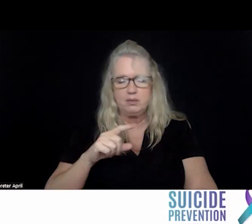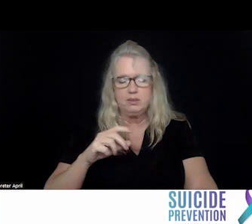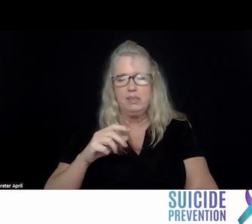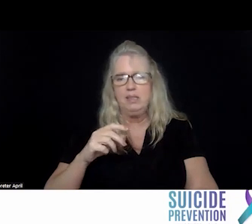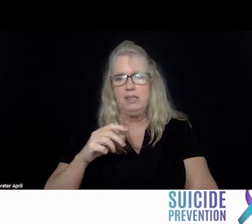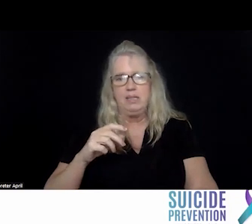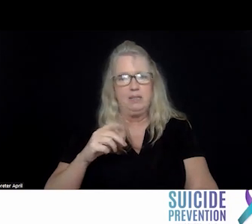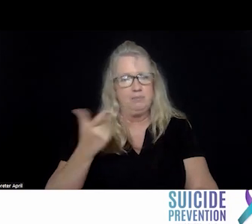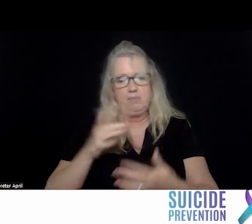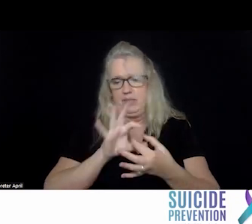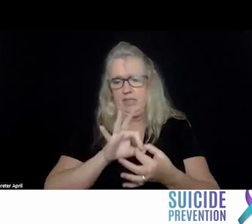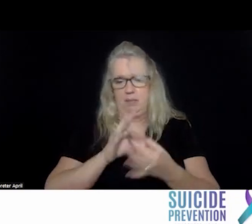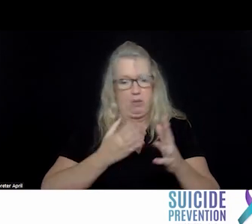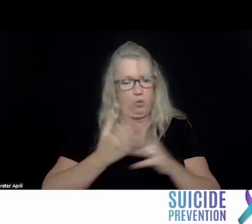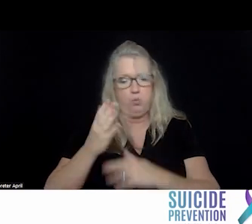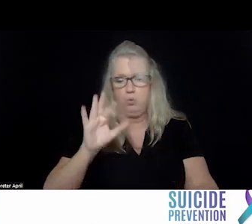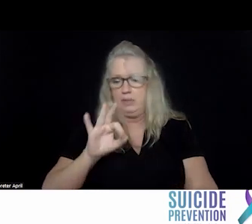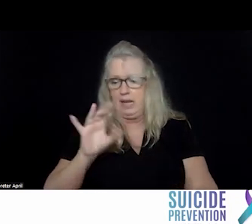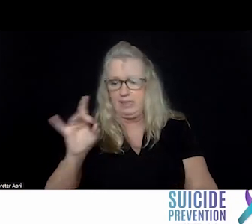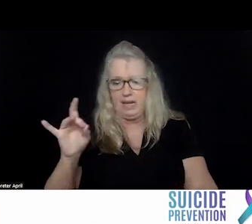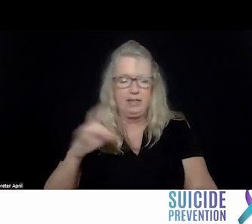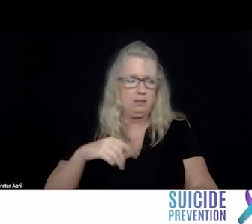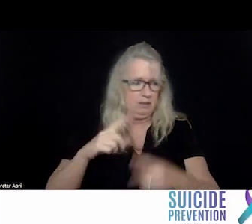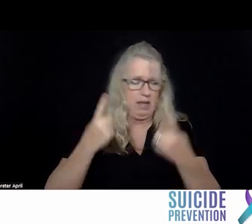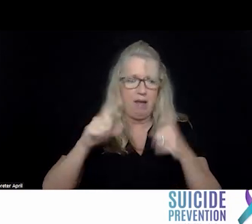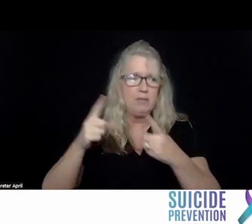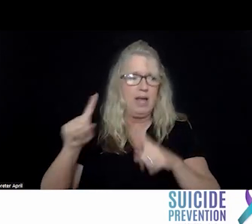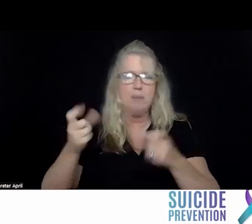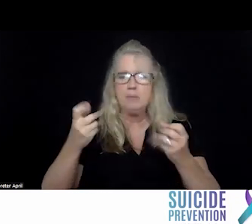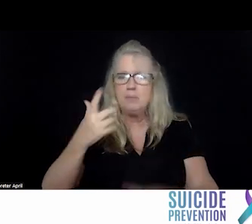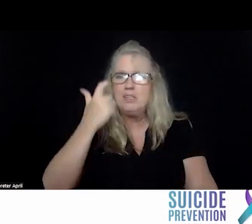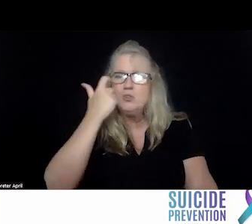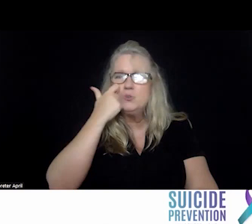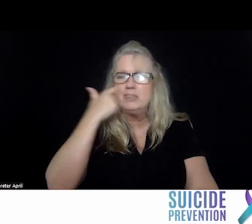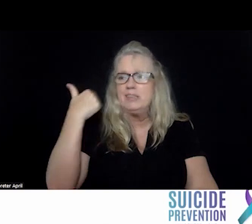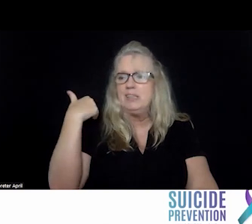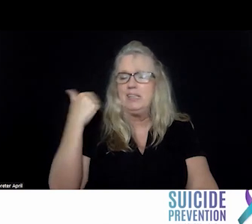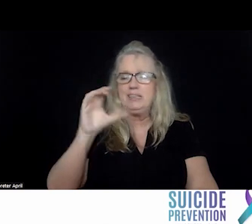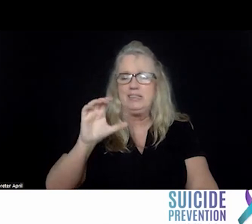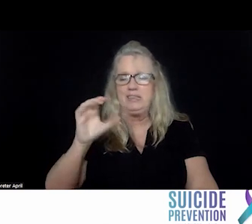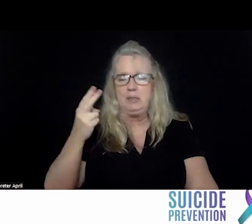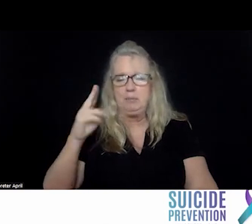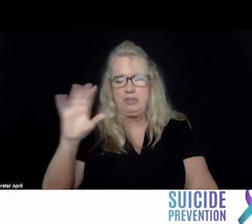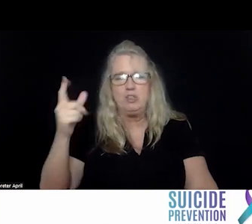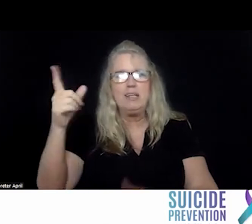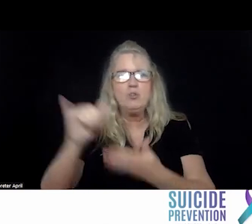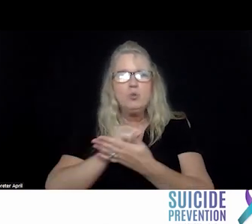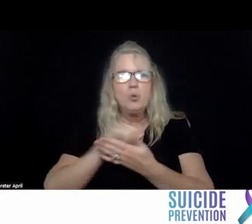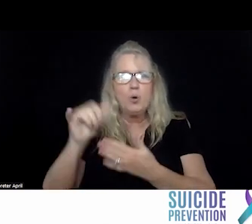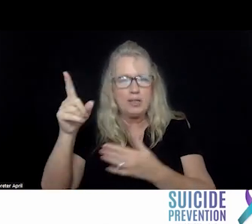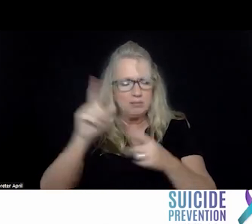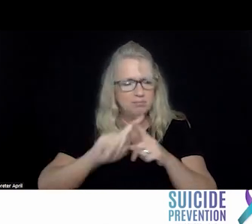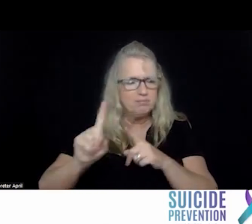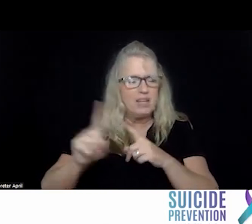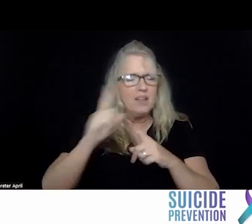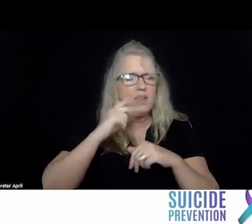That connection can obviously come through 988, and it is happening in a lot of places. I was just in a CCBHC in New York, and they're actually noting all referrals that come through